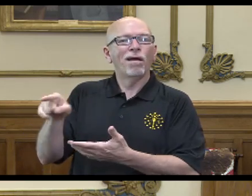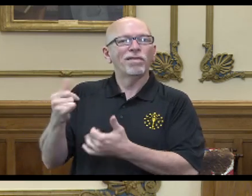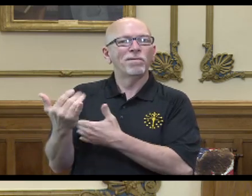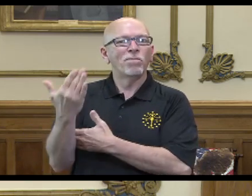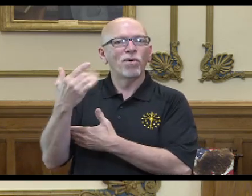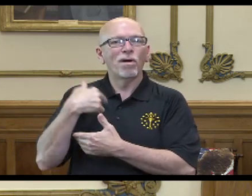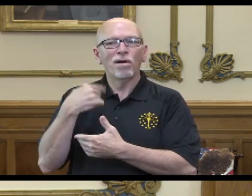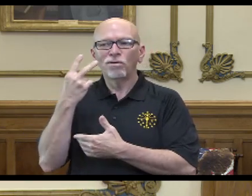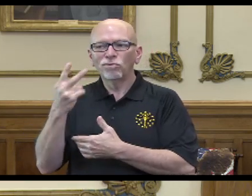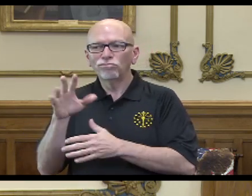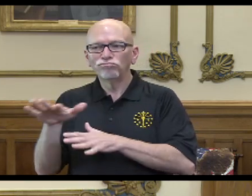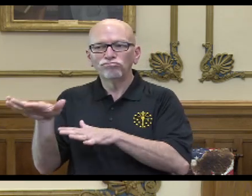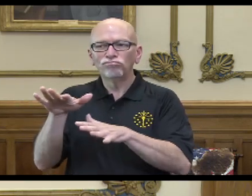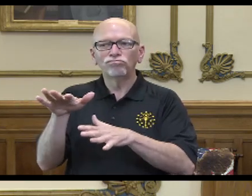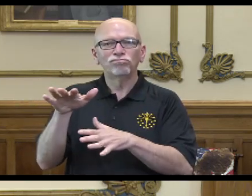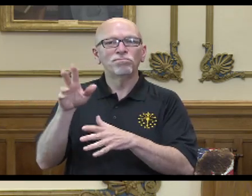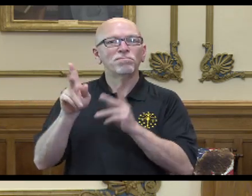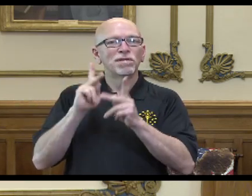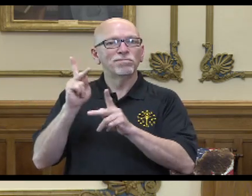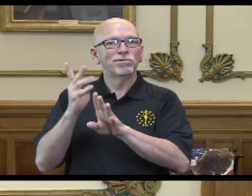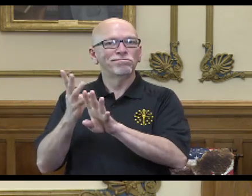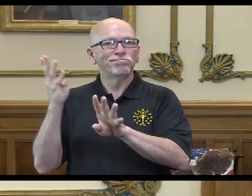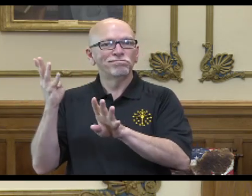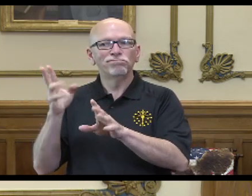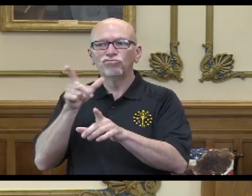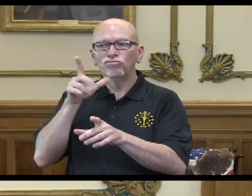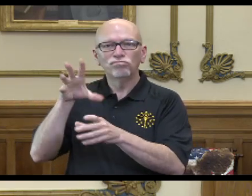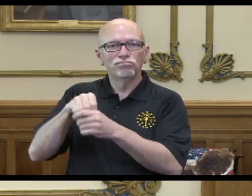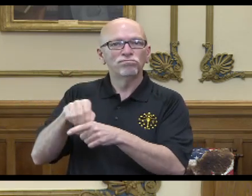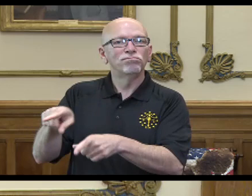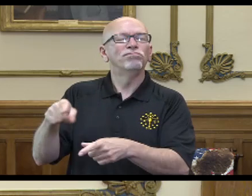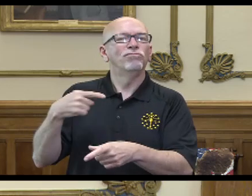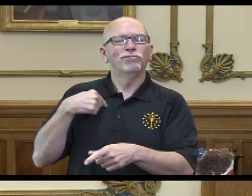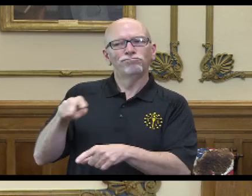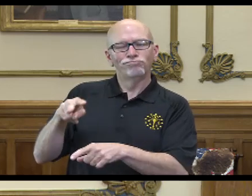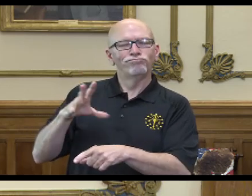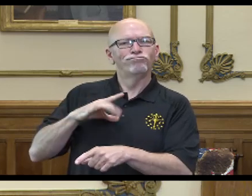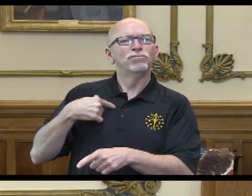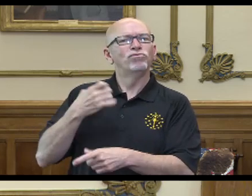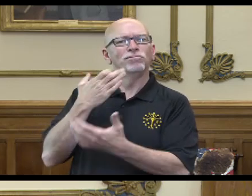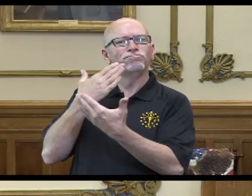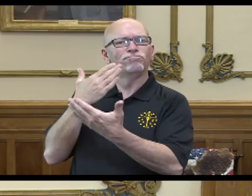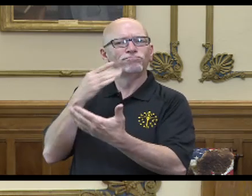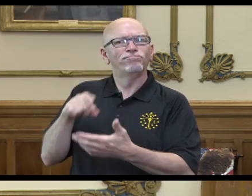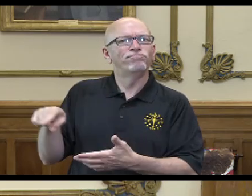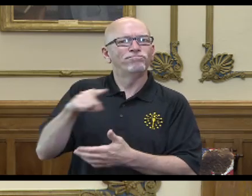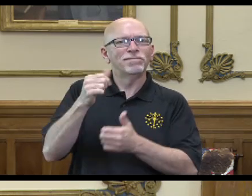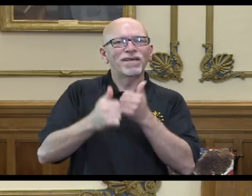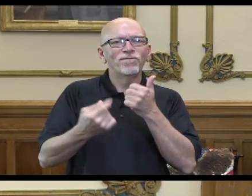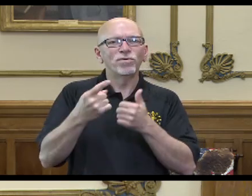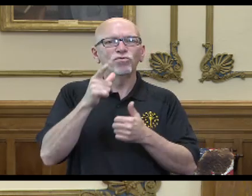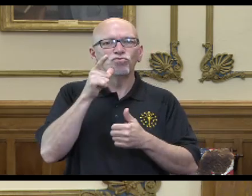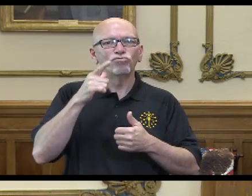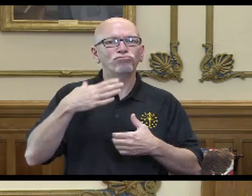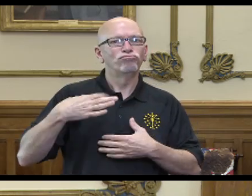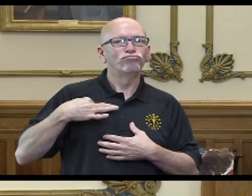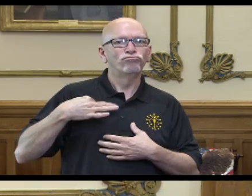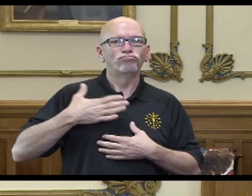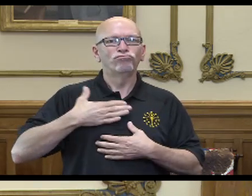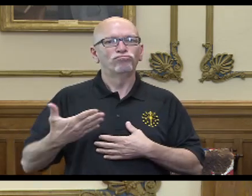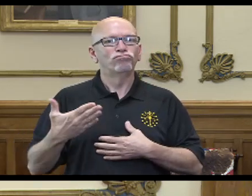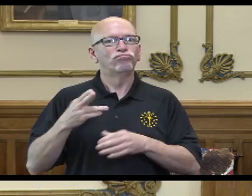cars and the folks lined up participating. I want to express my gratitude for everyone that has said yes. If you've gotten